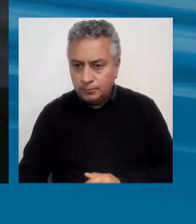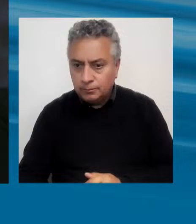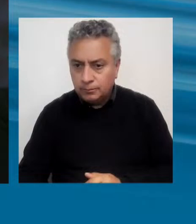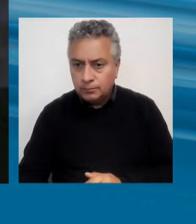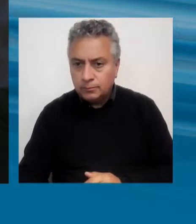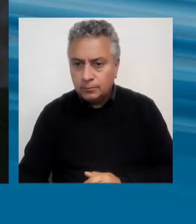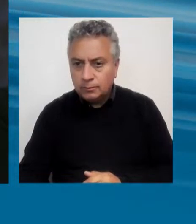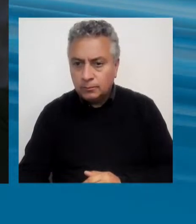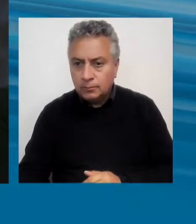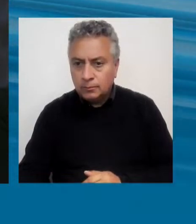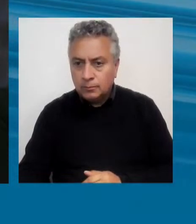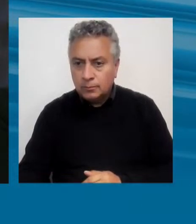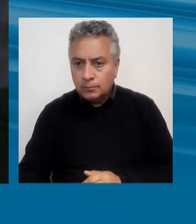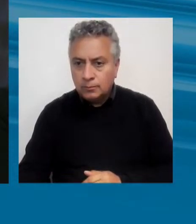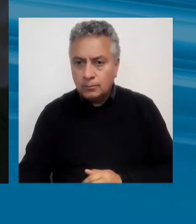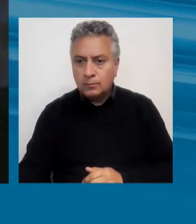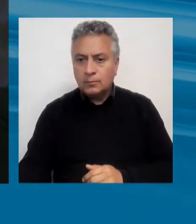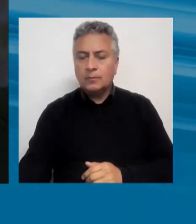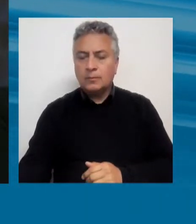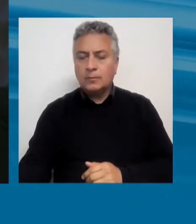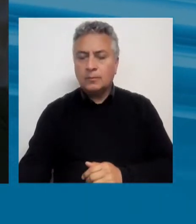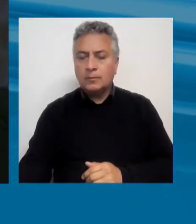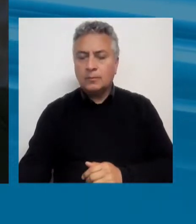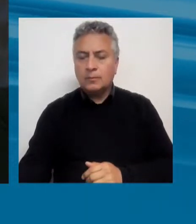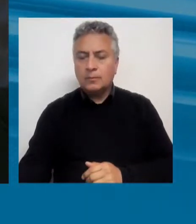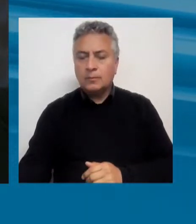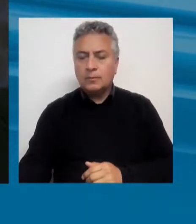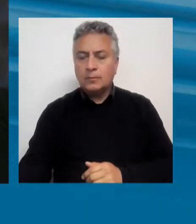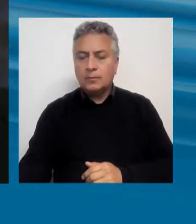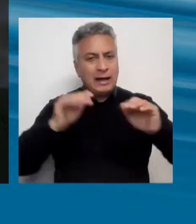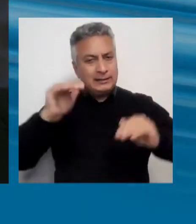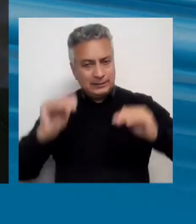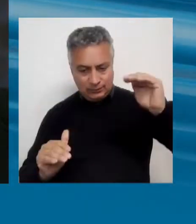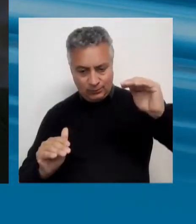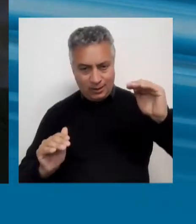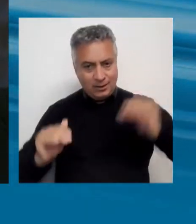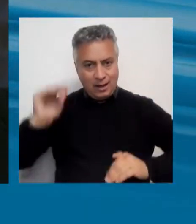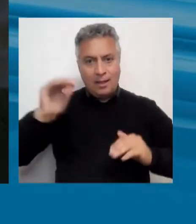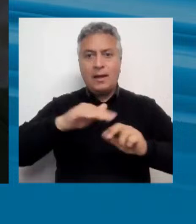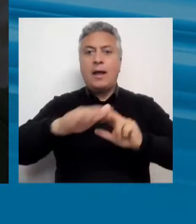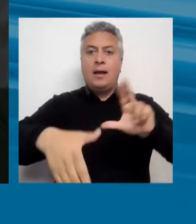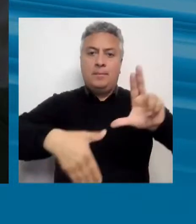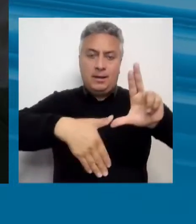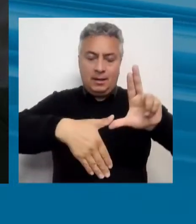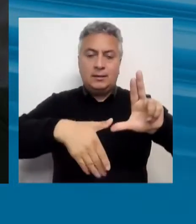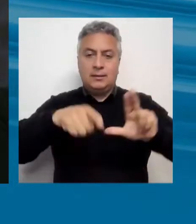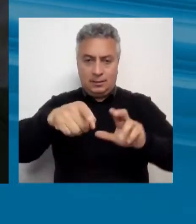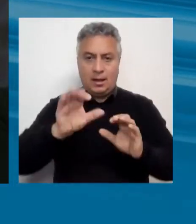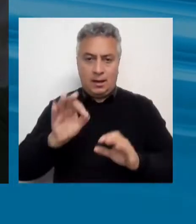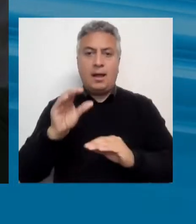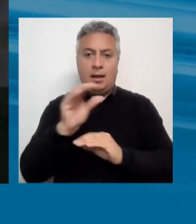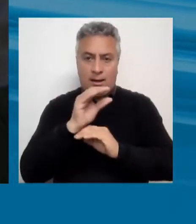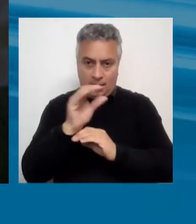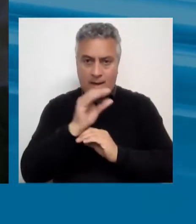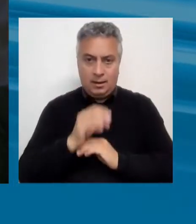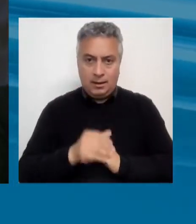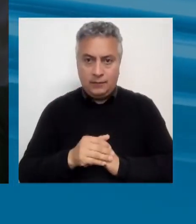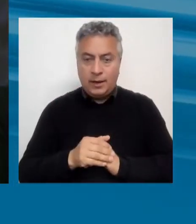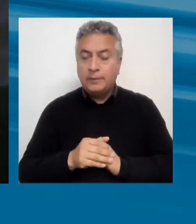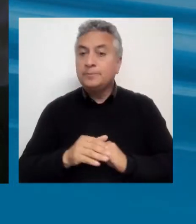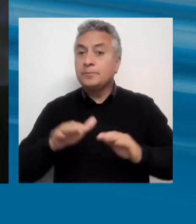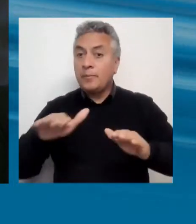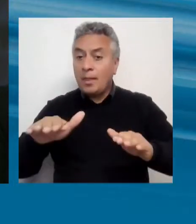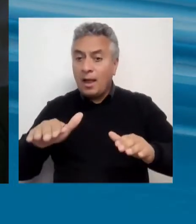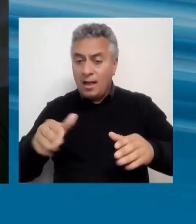to those that ECLAC has already identified to explain inequality in Latin America and